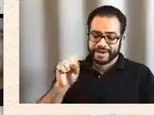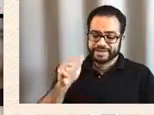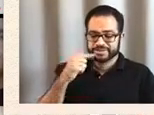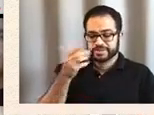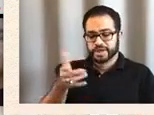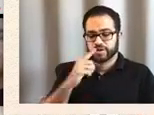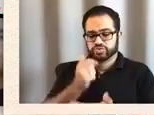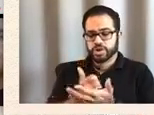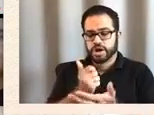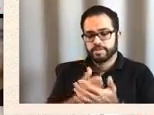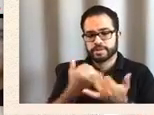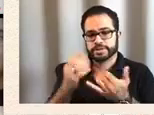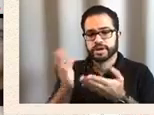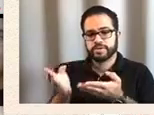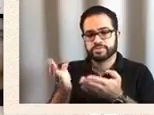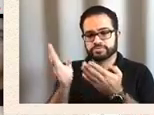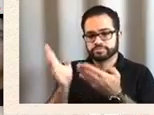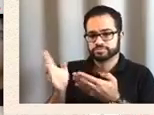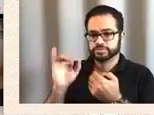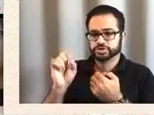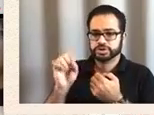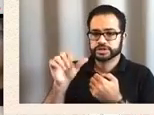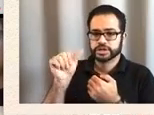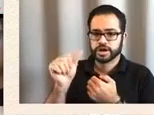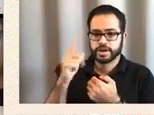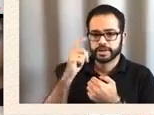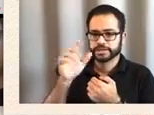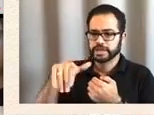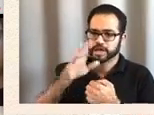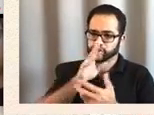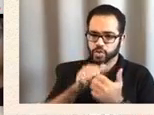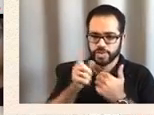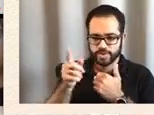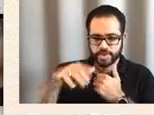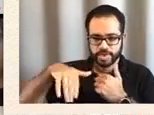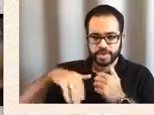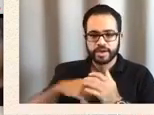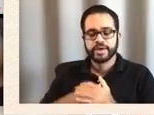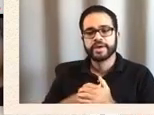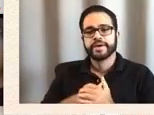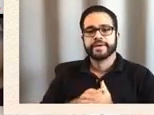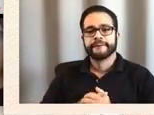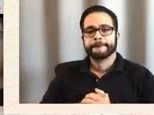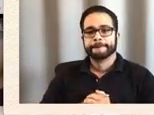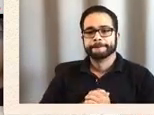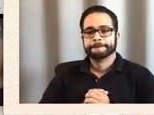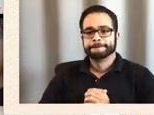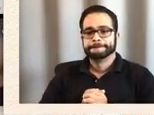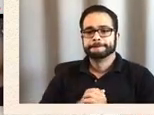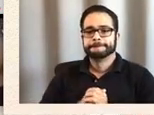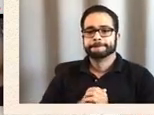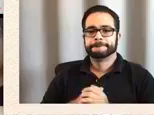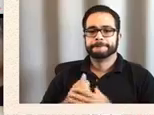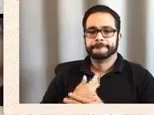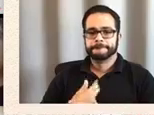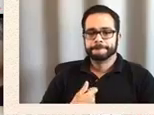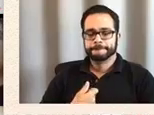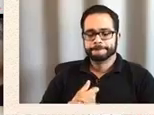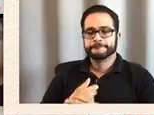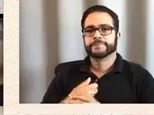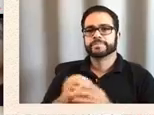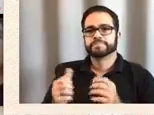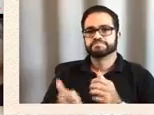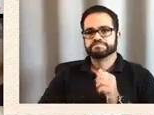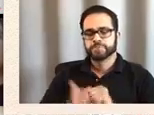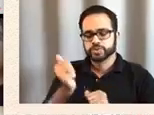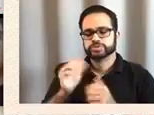turn to you, Jessica, real quick, because we haven't heard from you yet. So obviously, like a lot of students with disabilities